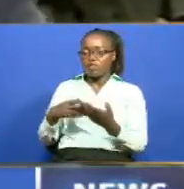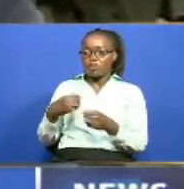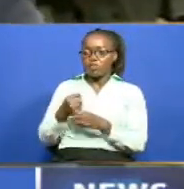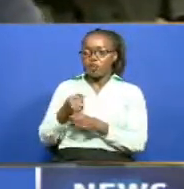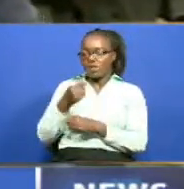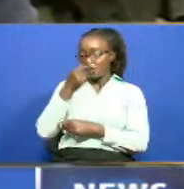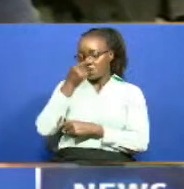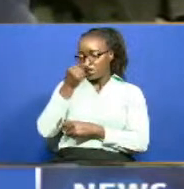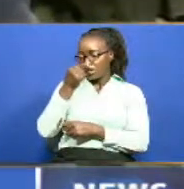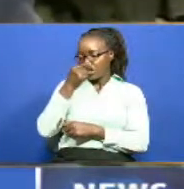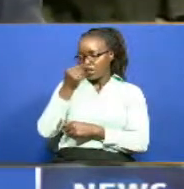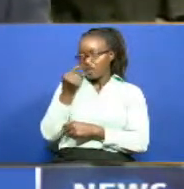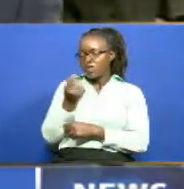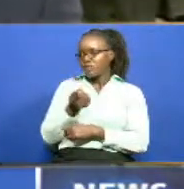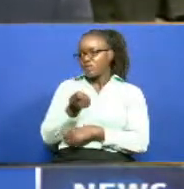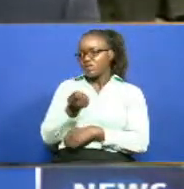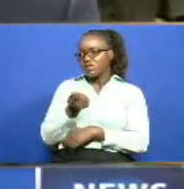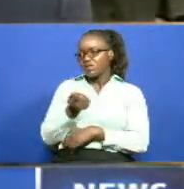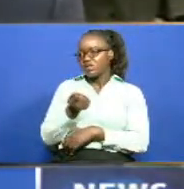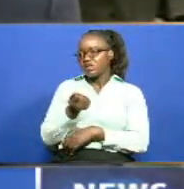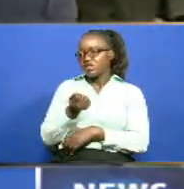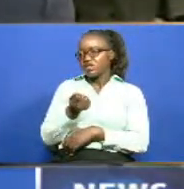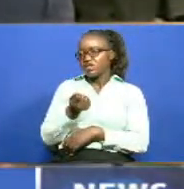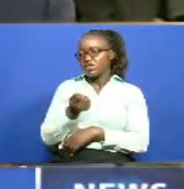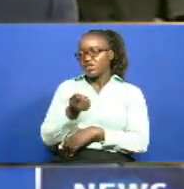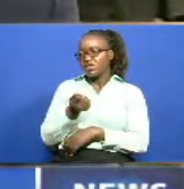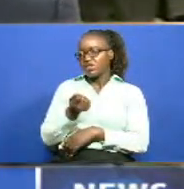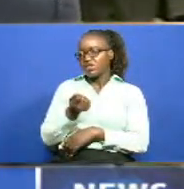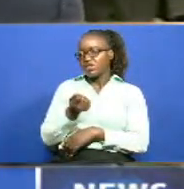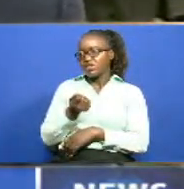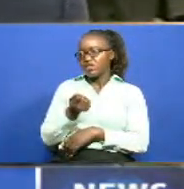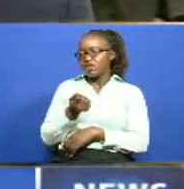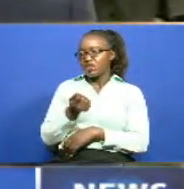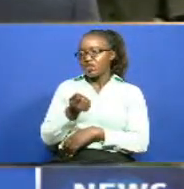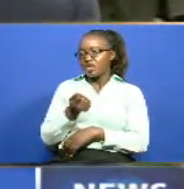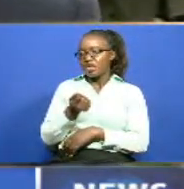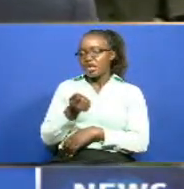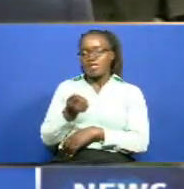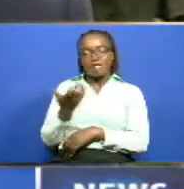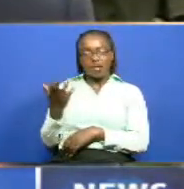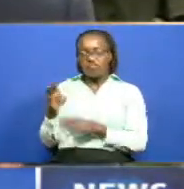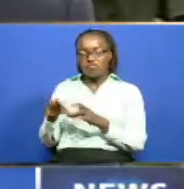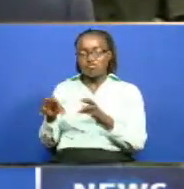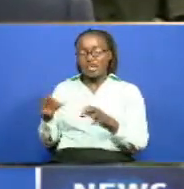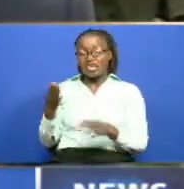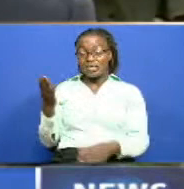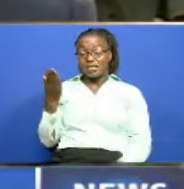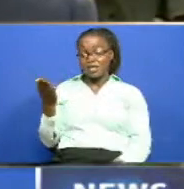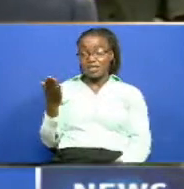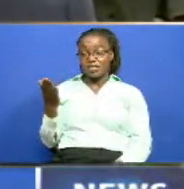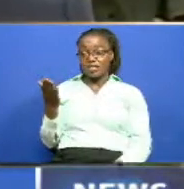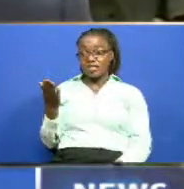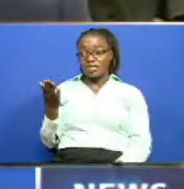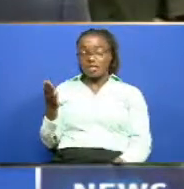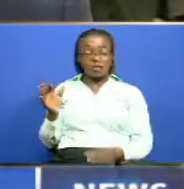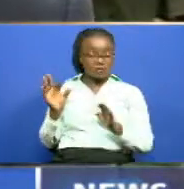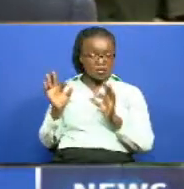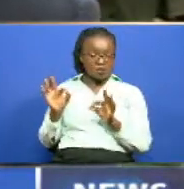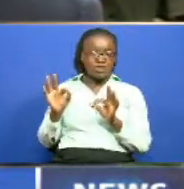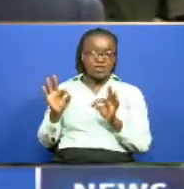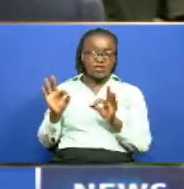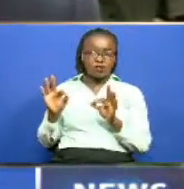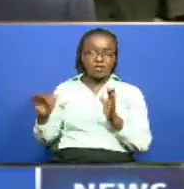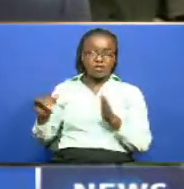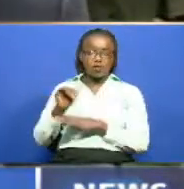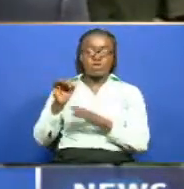handkerchiefs, just make handkerchiefs and get a bit of that market. It's fantastic, but it's an export